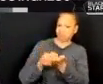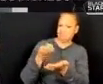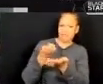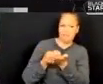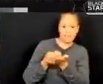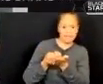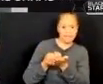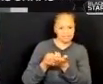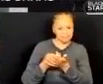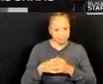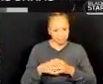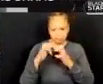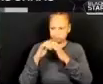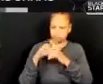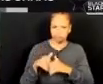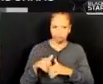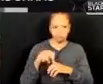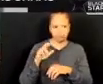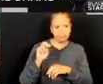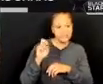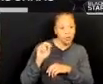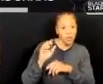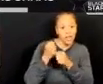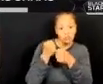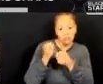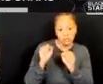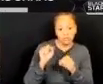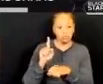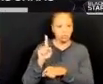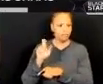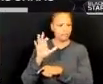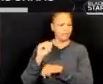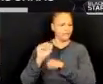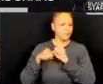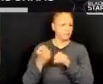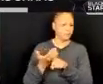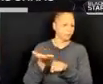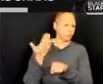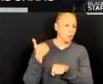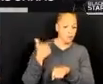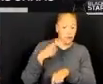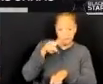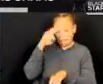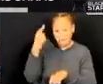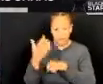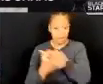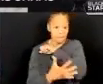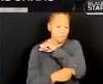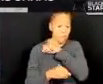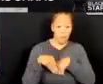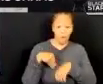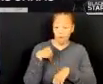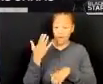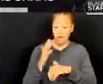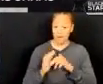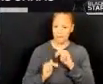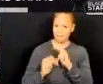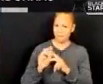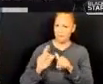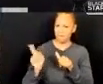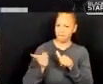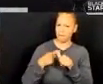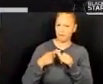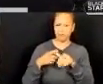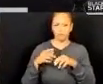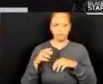ago, black and poor whites built the first Reconstruction. Over 50 years ago, black and white people and